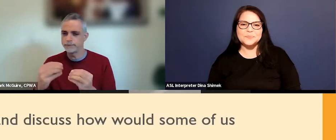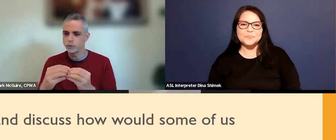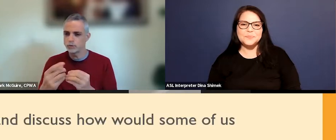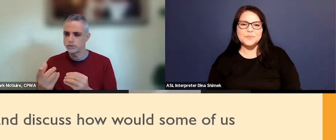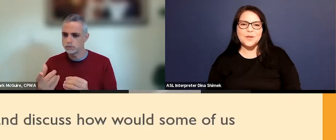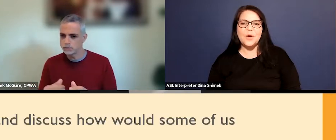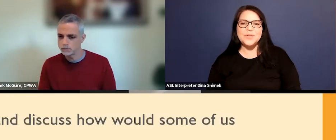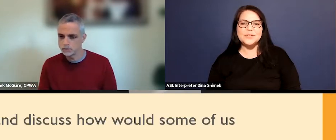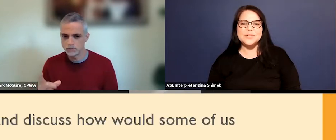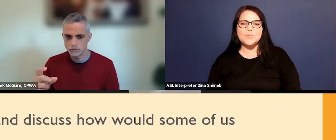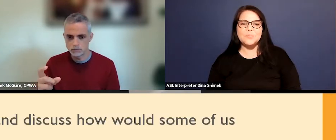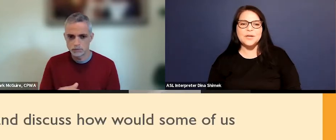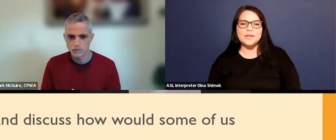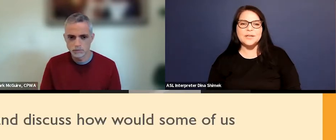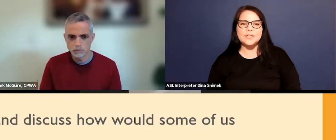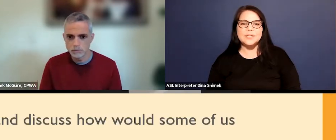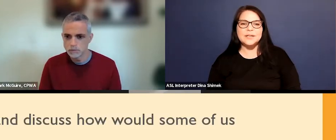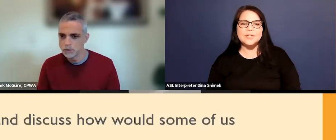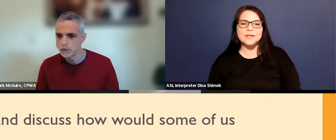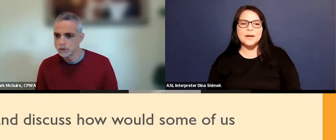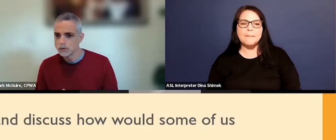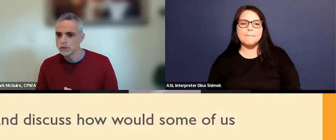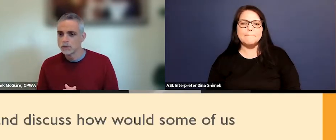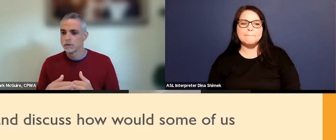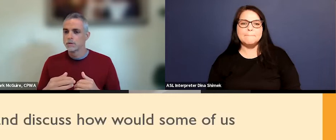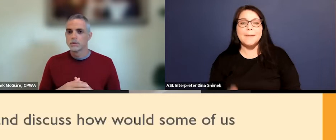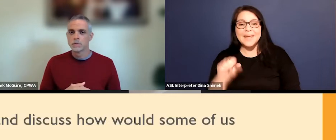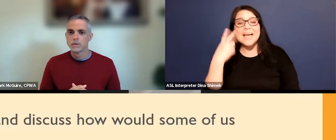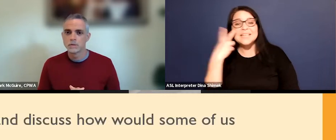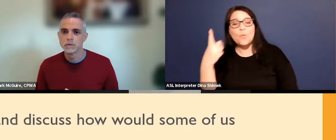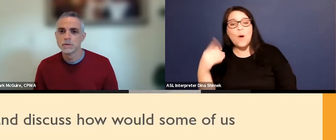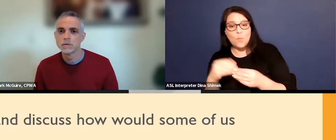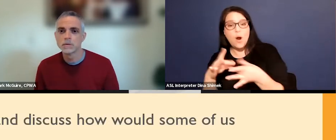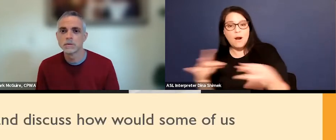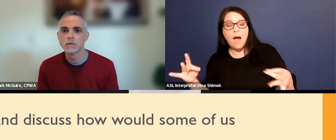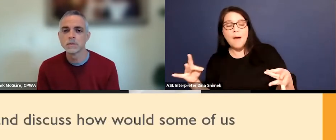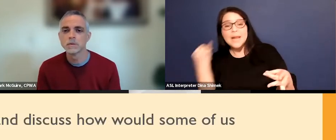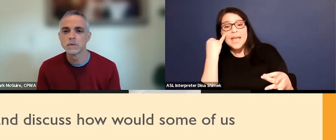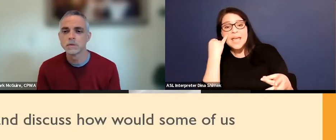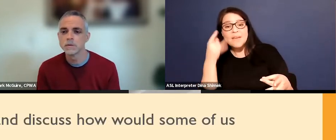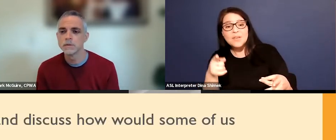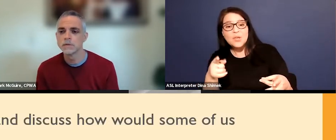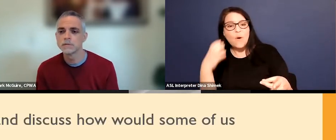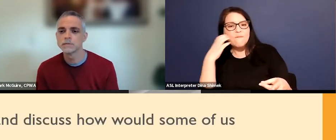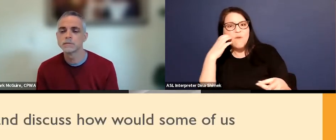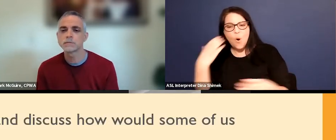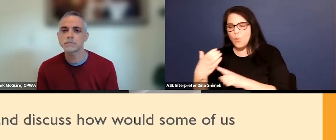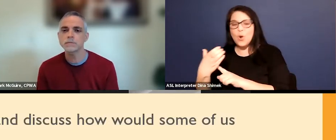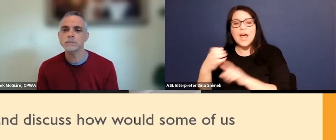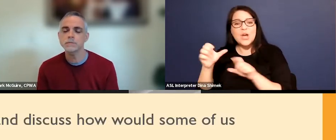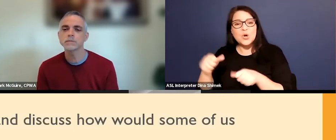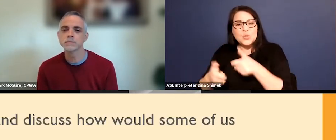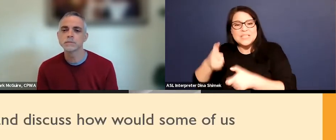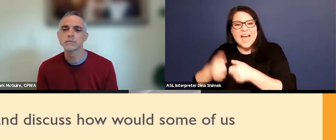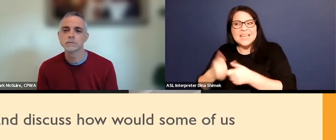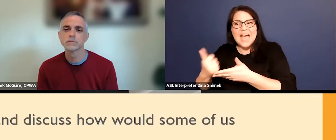You're doing, Oh, I do see one more. yeah, I see one more comment. If you have your phone with you, could you text